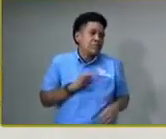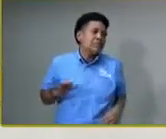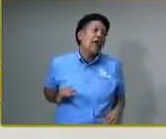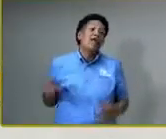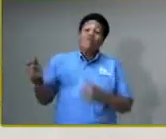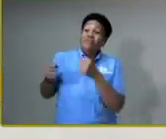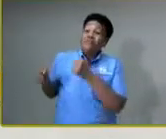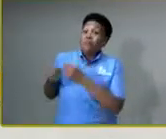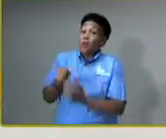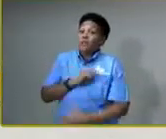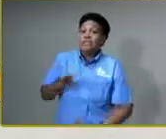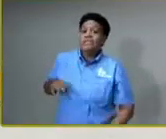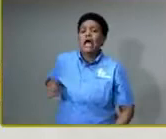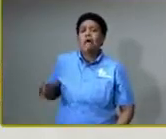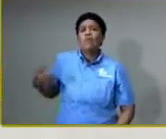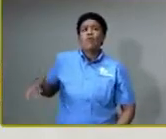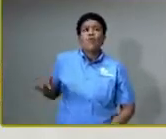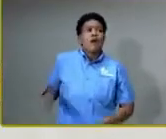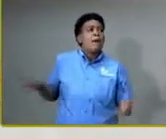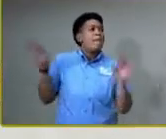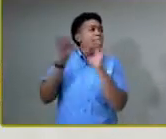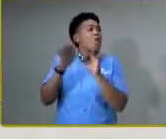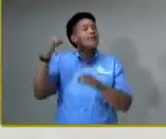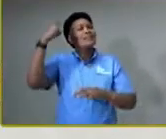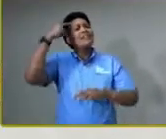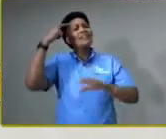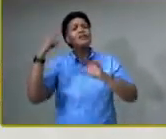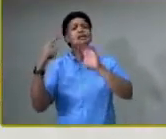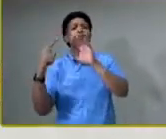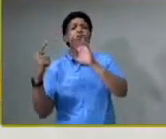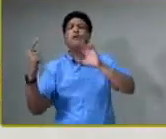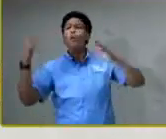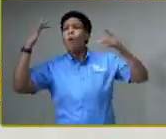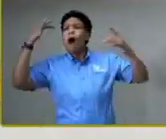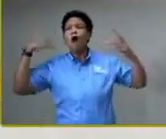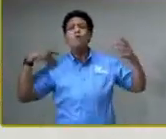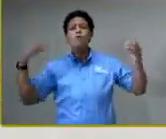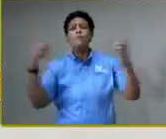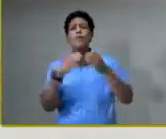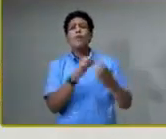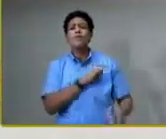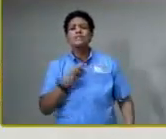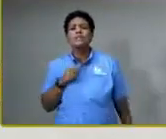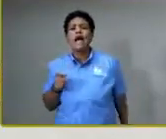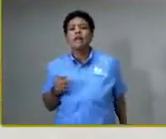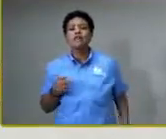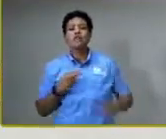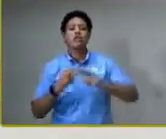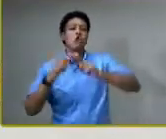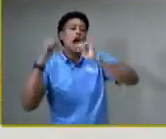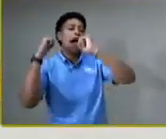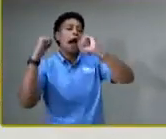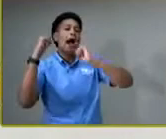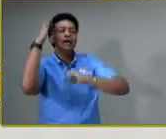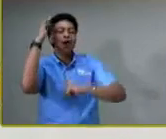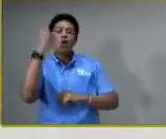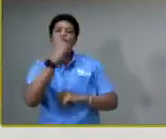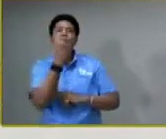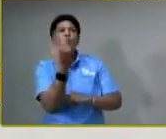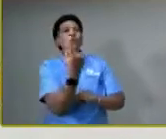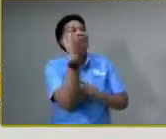us is extremely important and comes against a background of shortages, not just because of